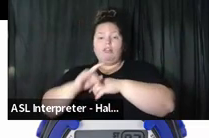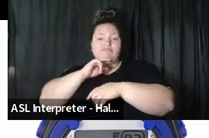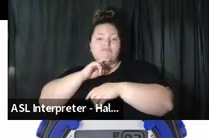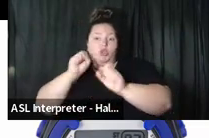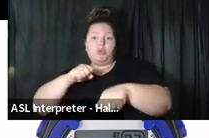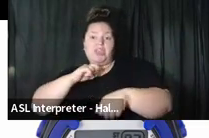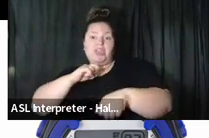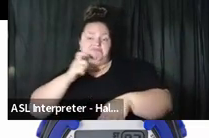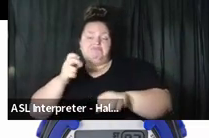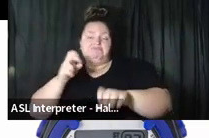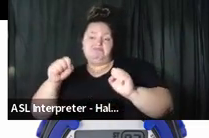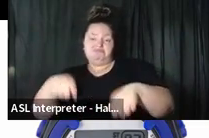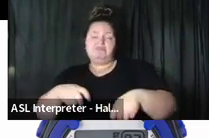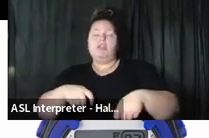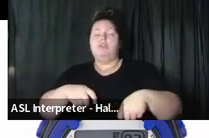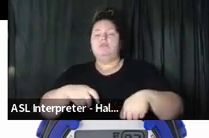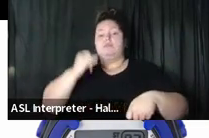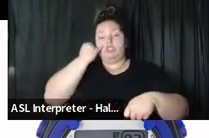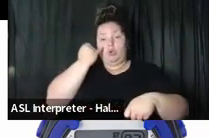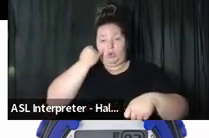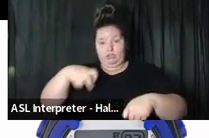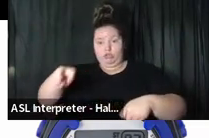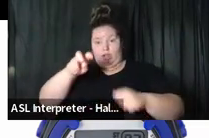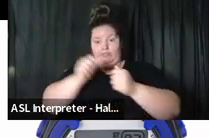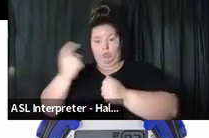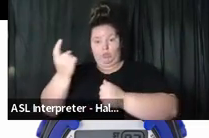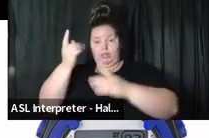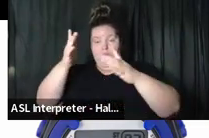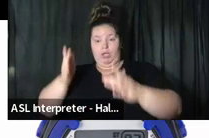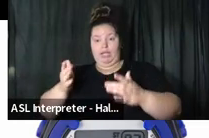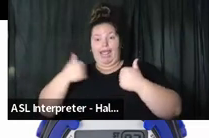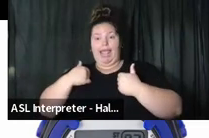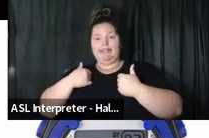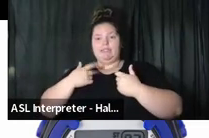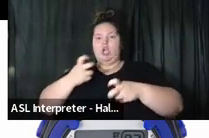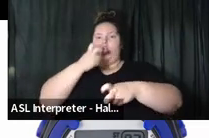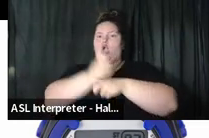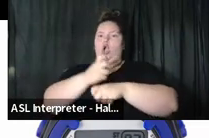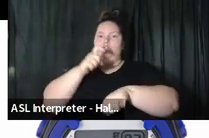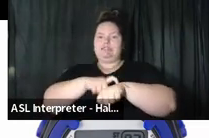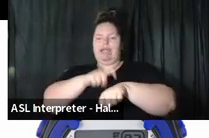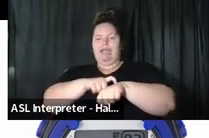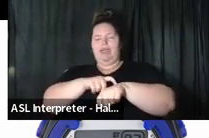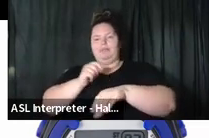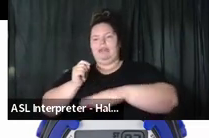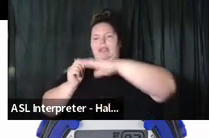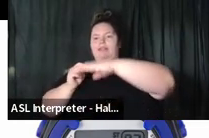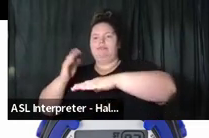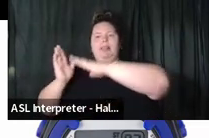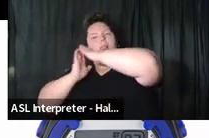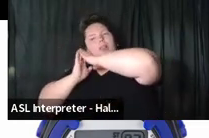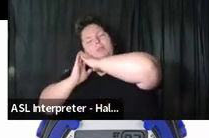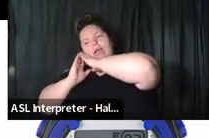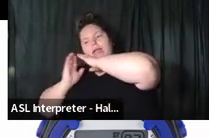So if you are traveling with someone that has a hard time getting out of the bed, maybe having like a